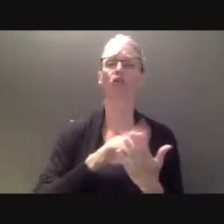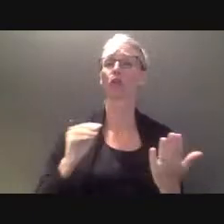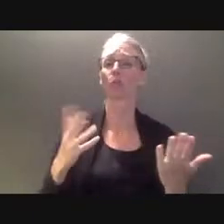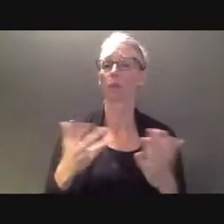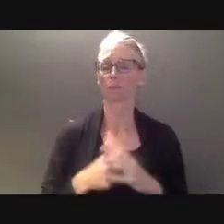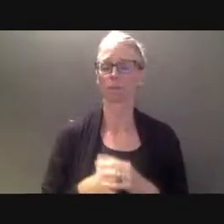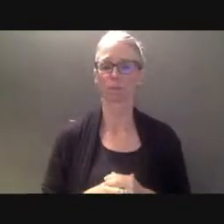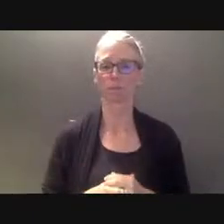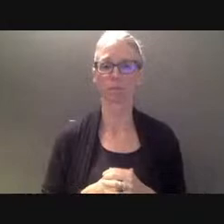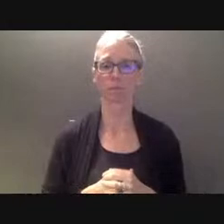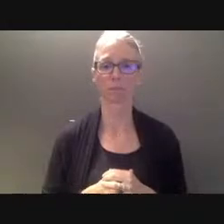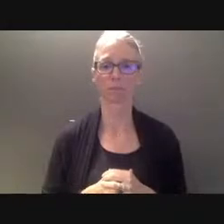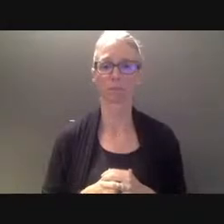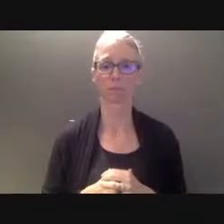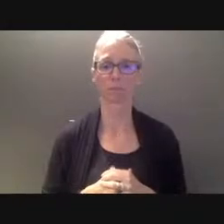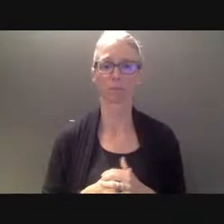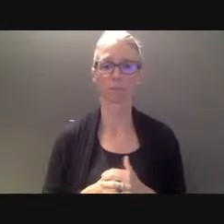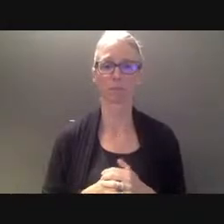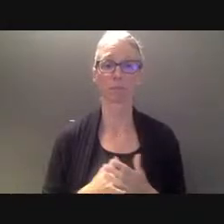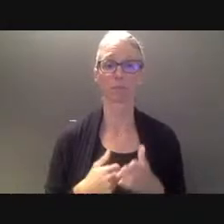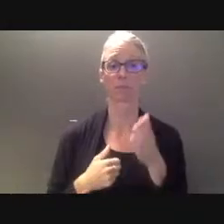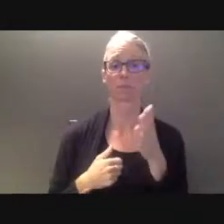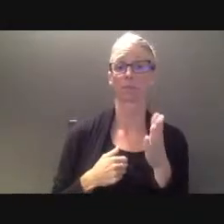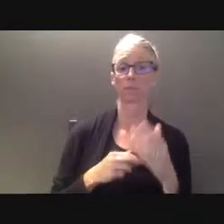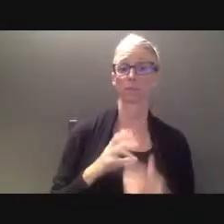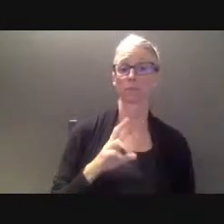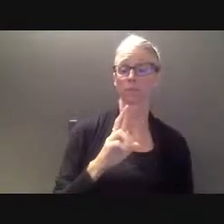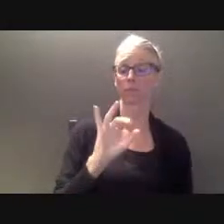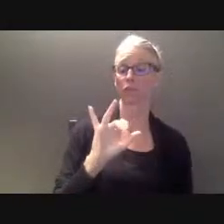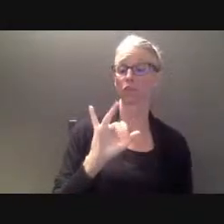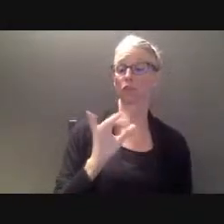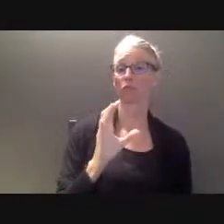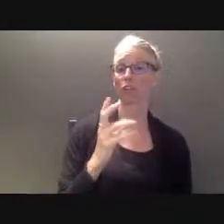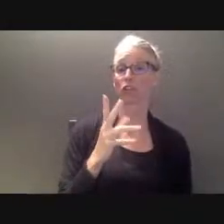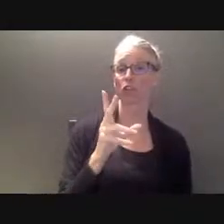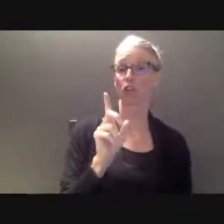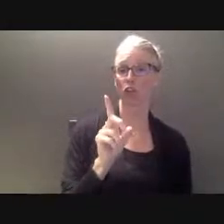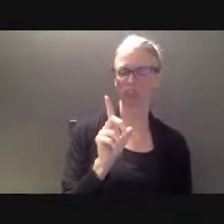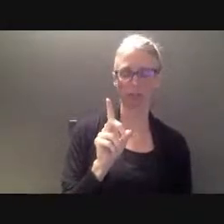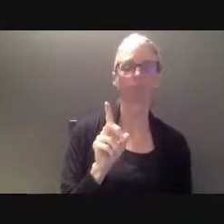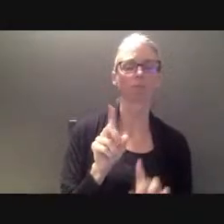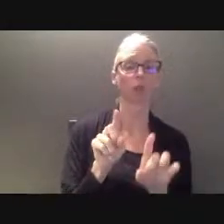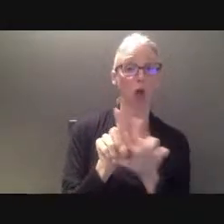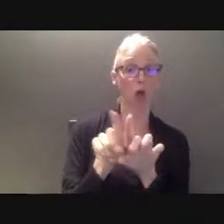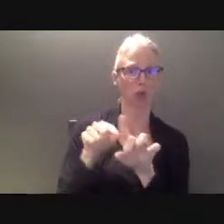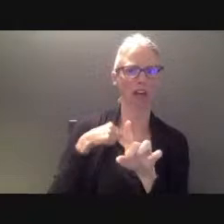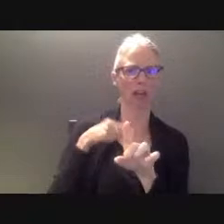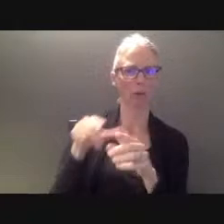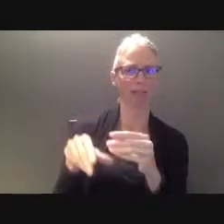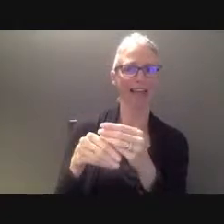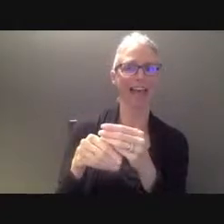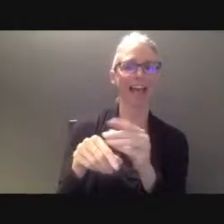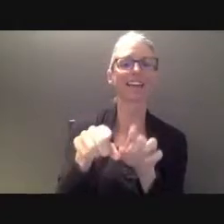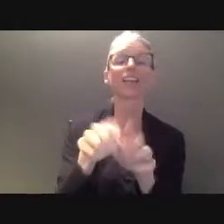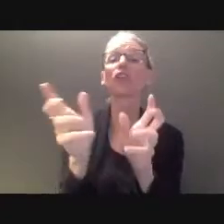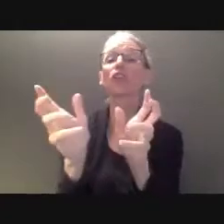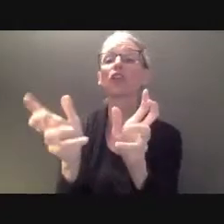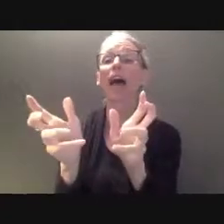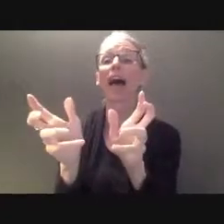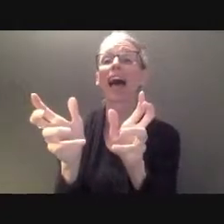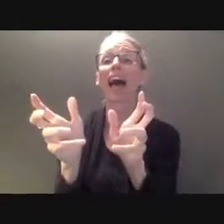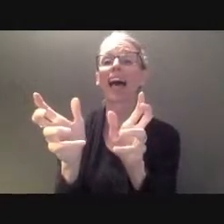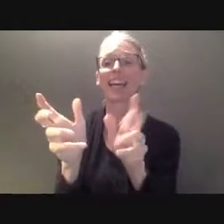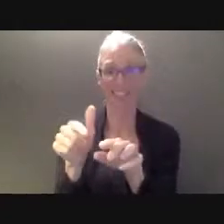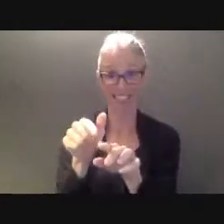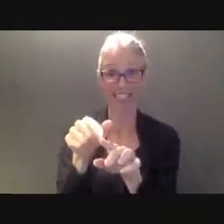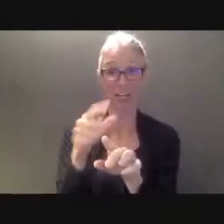that? I think actually just to add to Heather with some of the chat, they say that the lodge has been